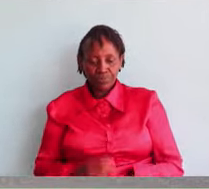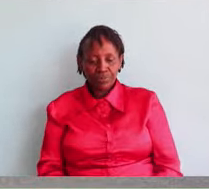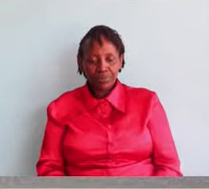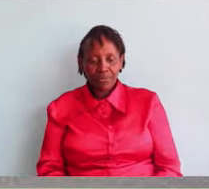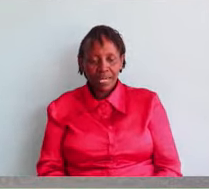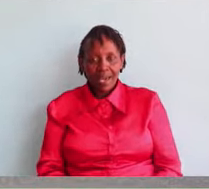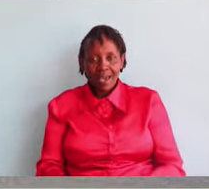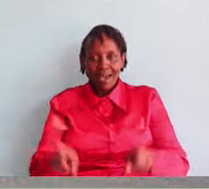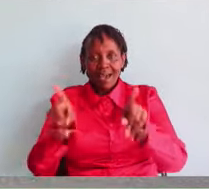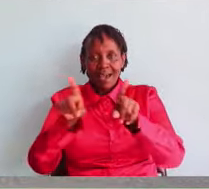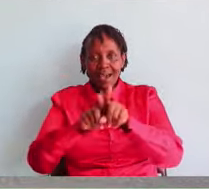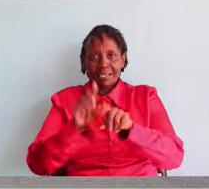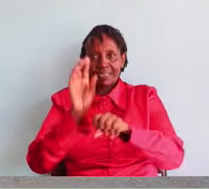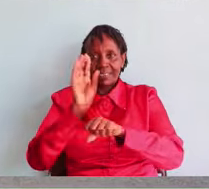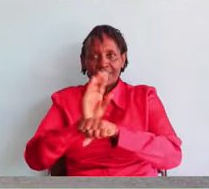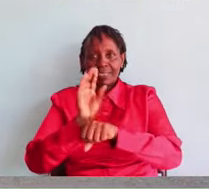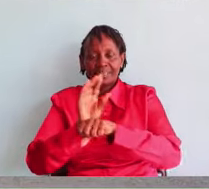And as a church, we have